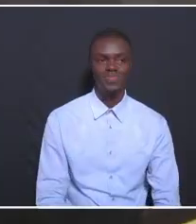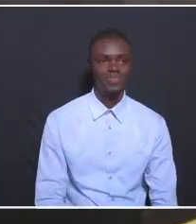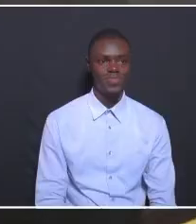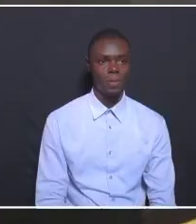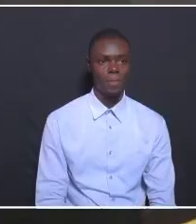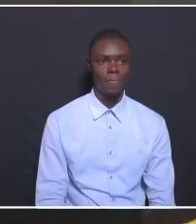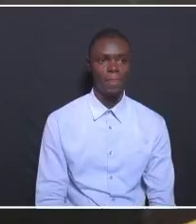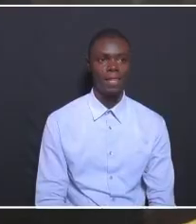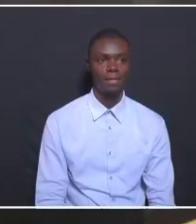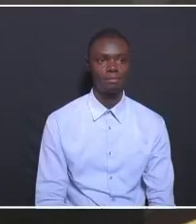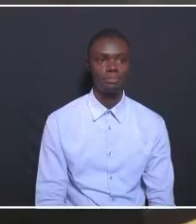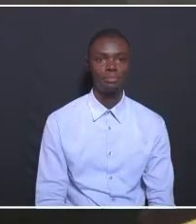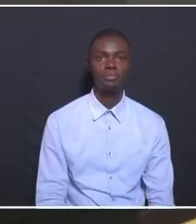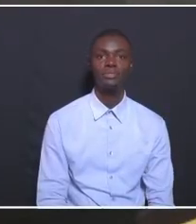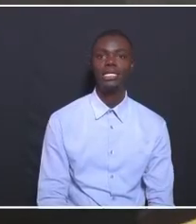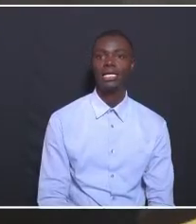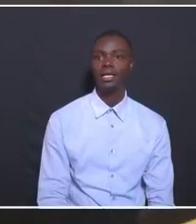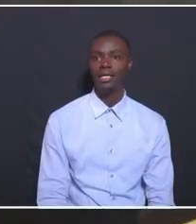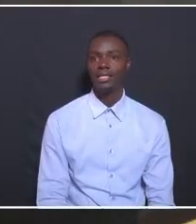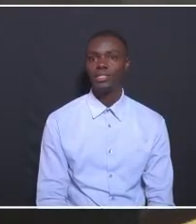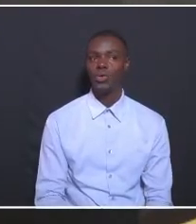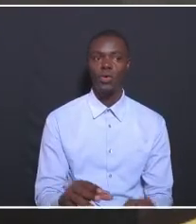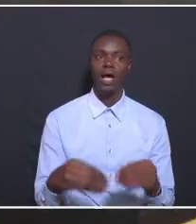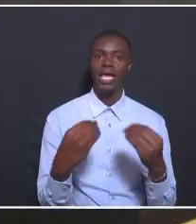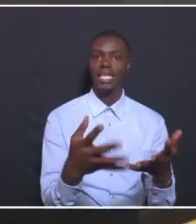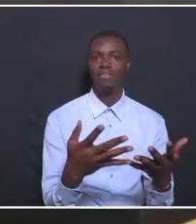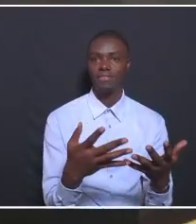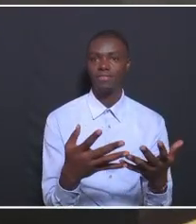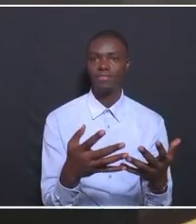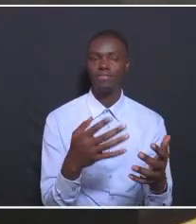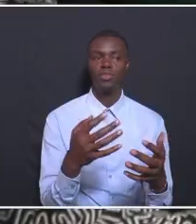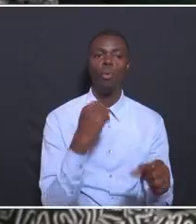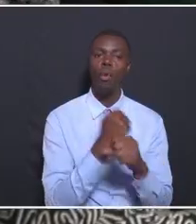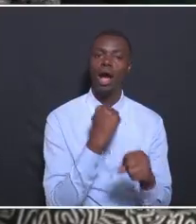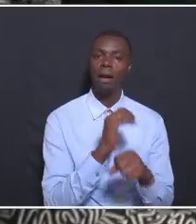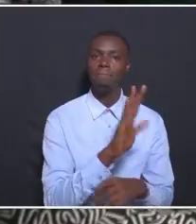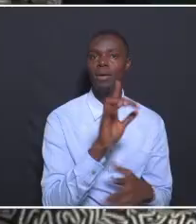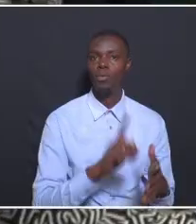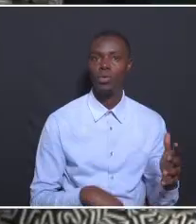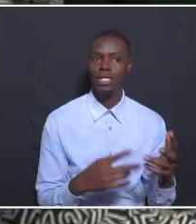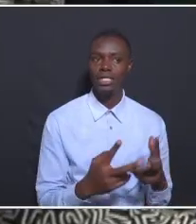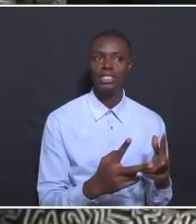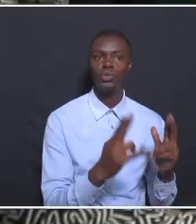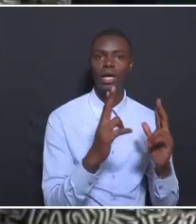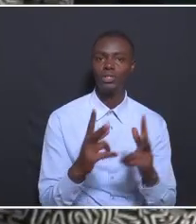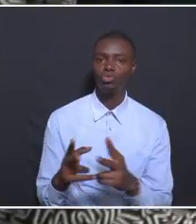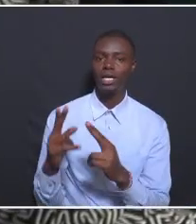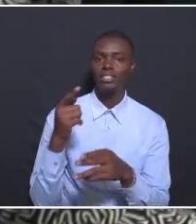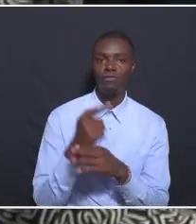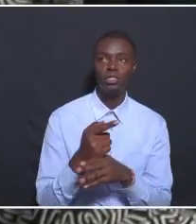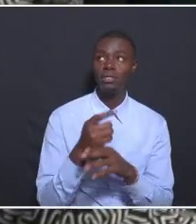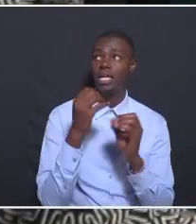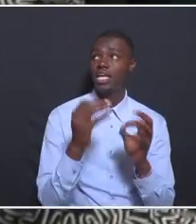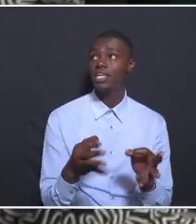Nice. So I gave him his work his work was to mainly catalog footage. So let's say you